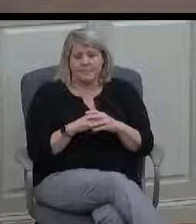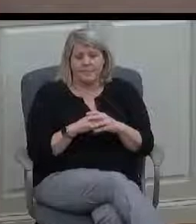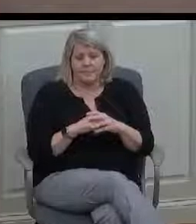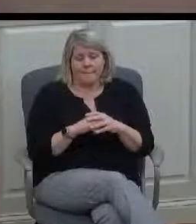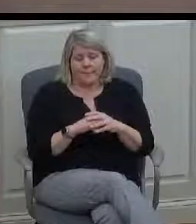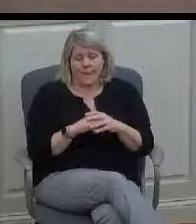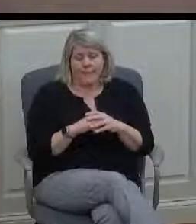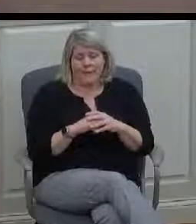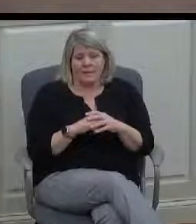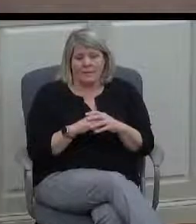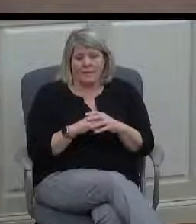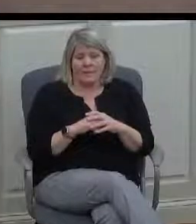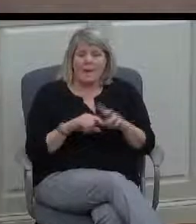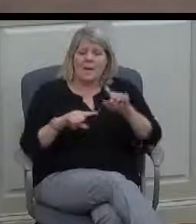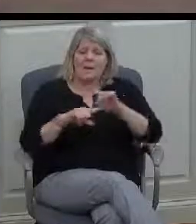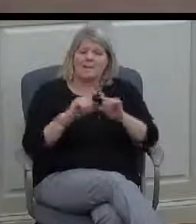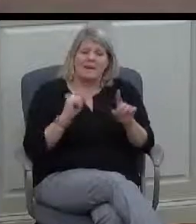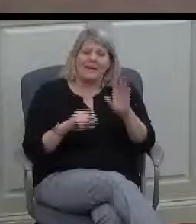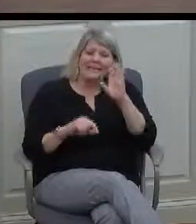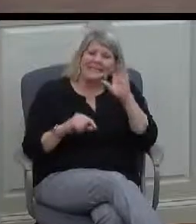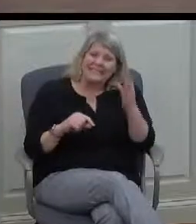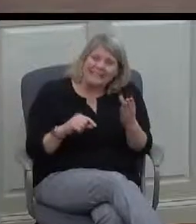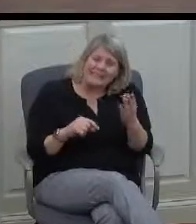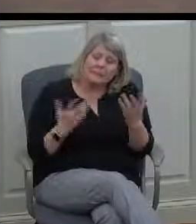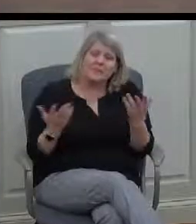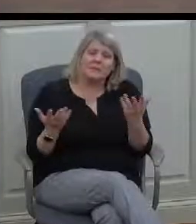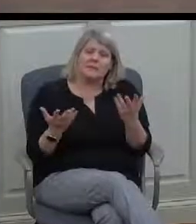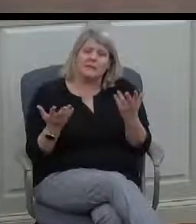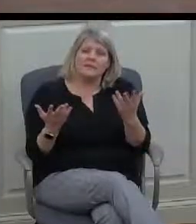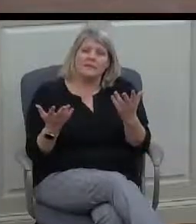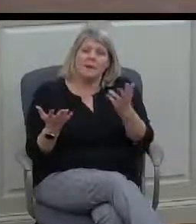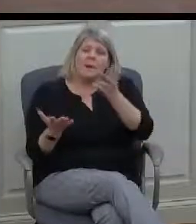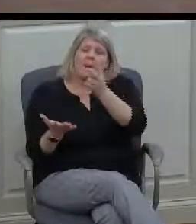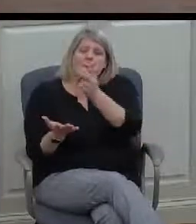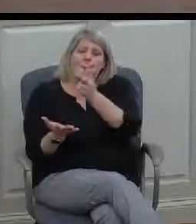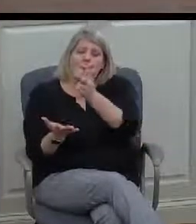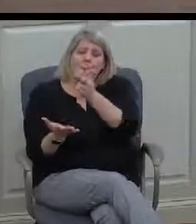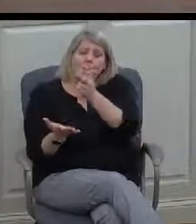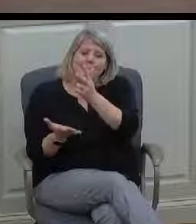Ultimately, parking is a city asset, and